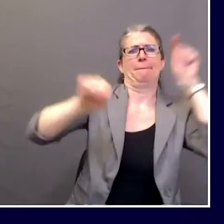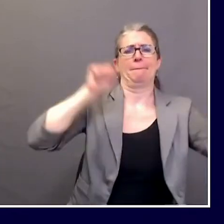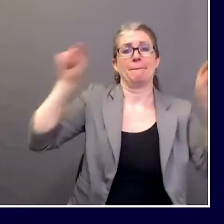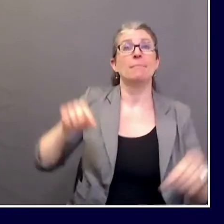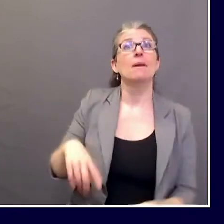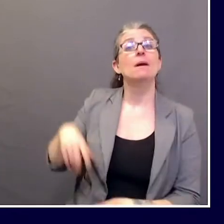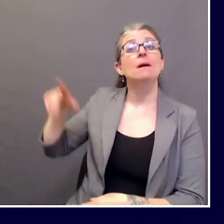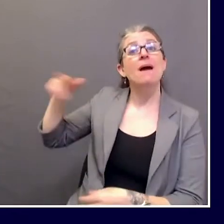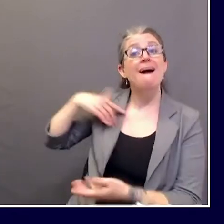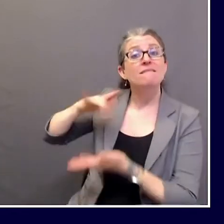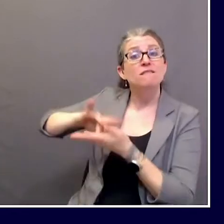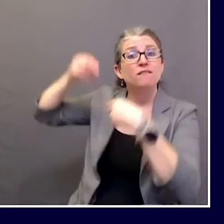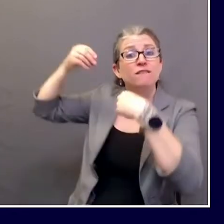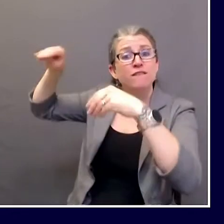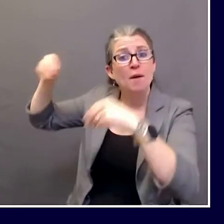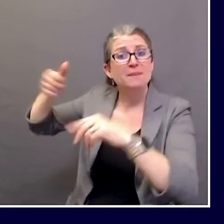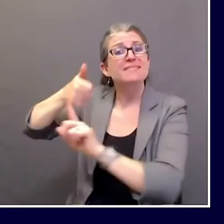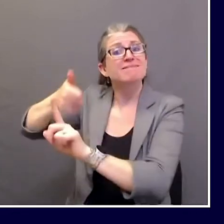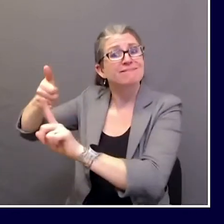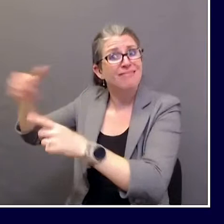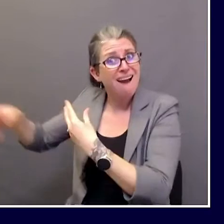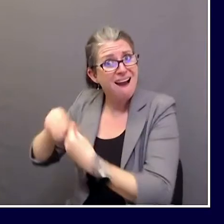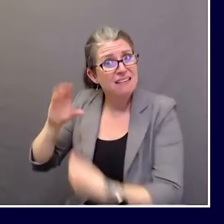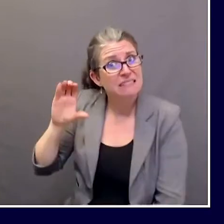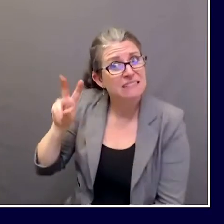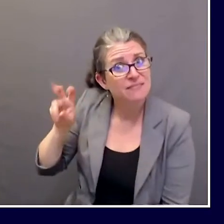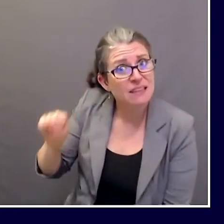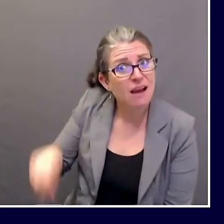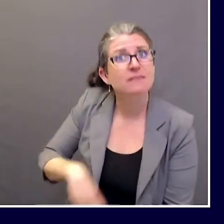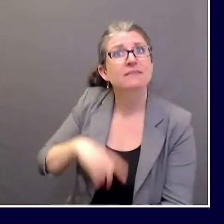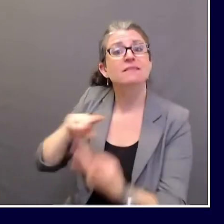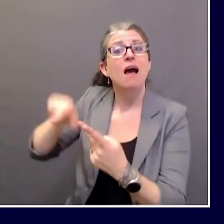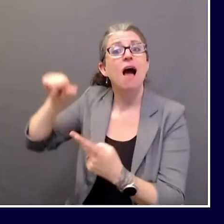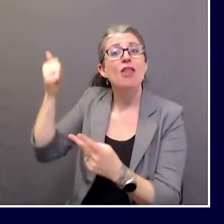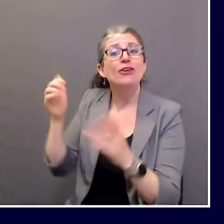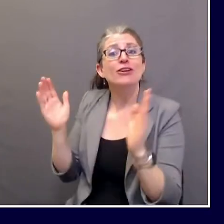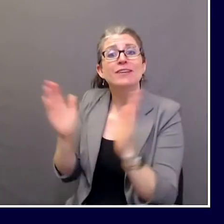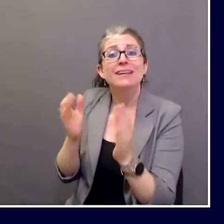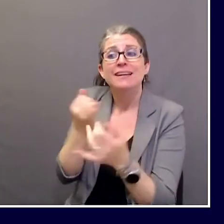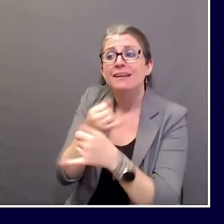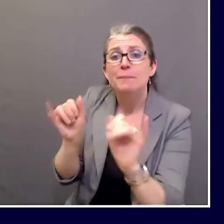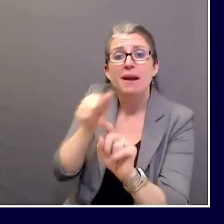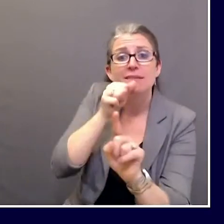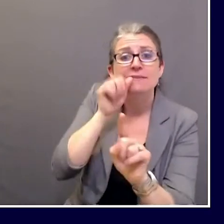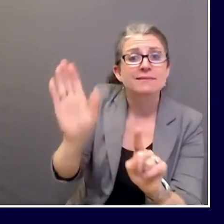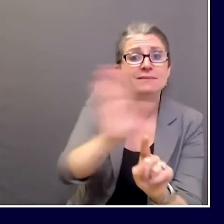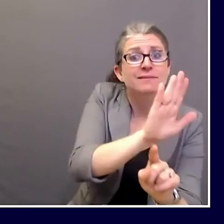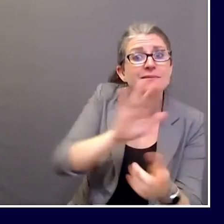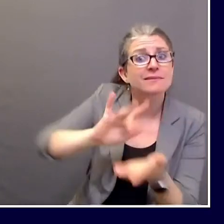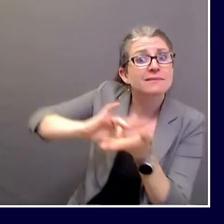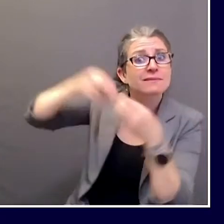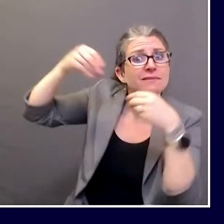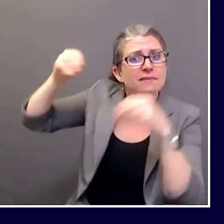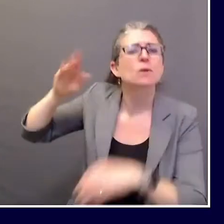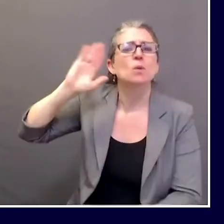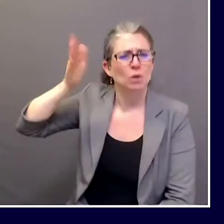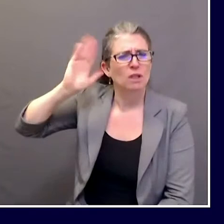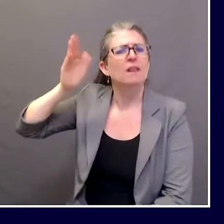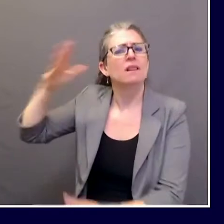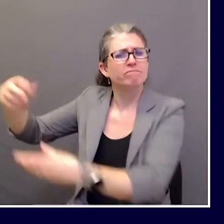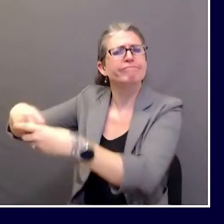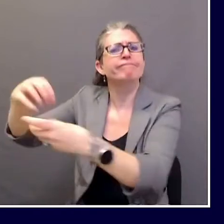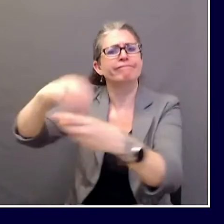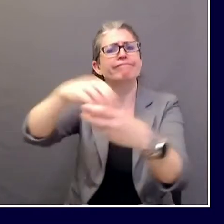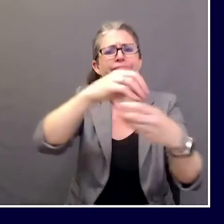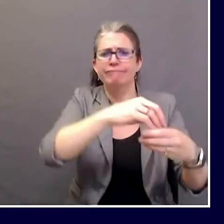large hospital systems. So there are a great number of vaccination sites now, in addition to the mobile unit. But